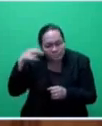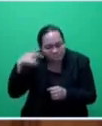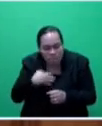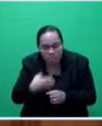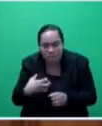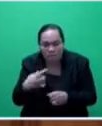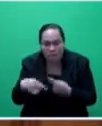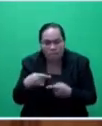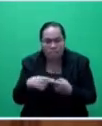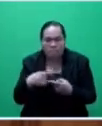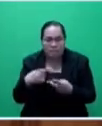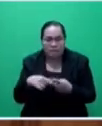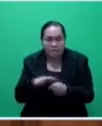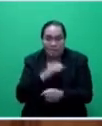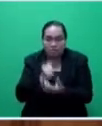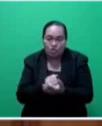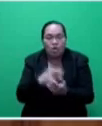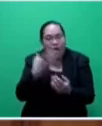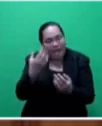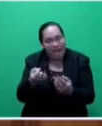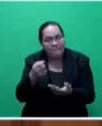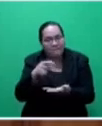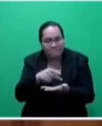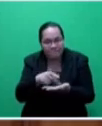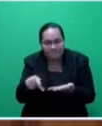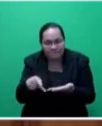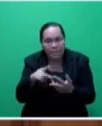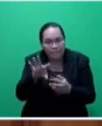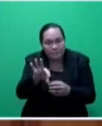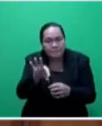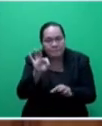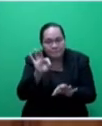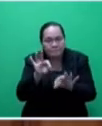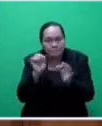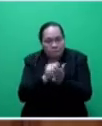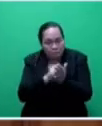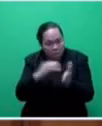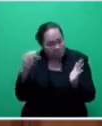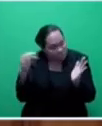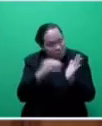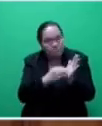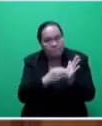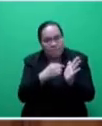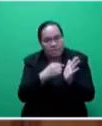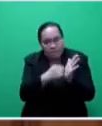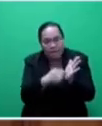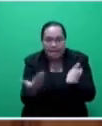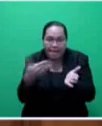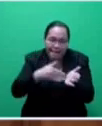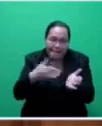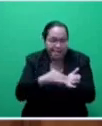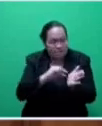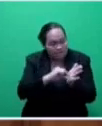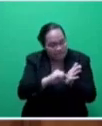ensure that there is a designated representation within the legislation.